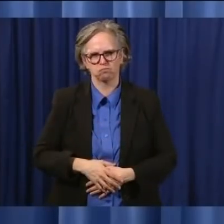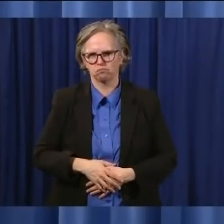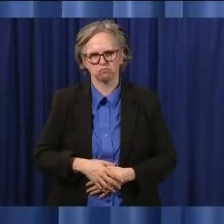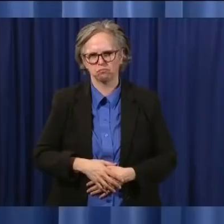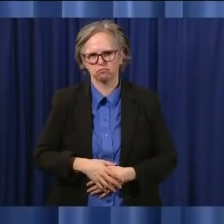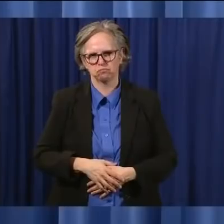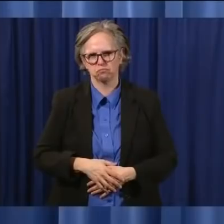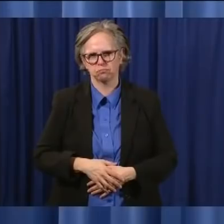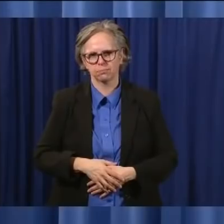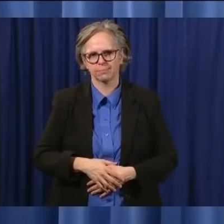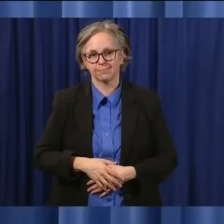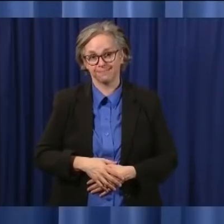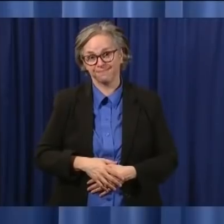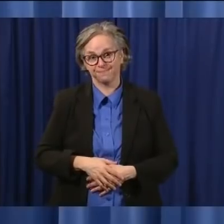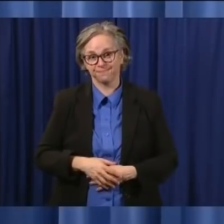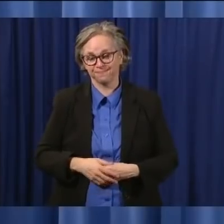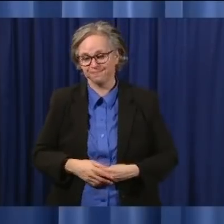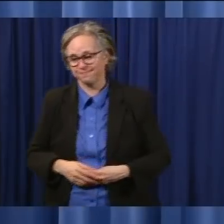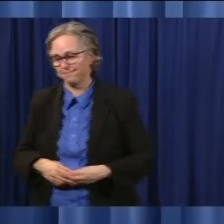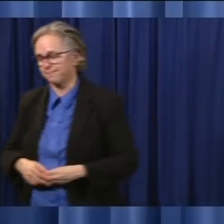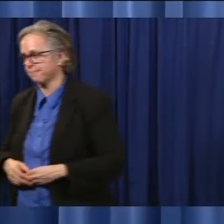there. Thanks.